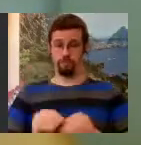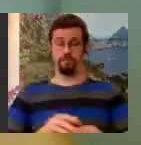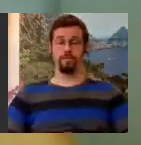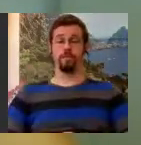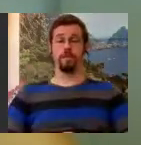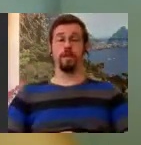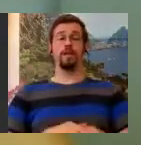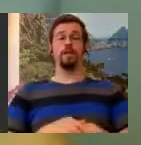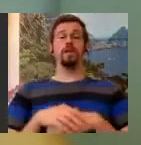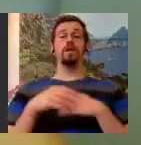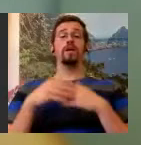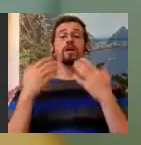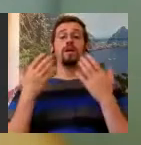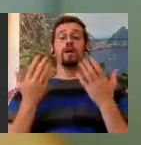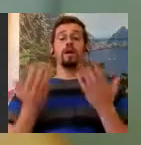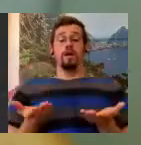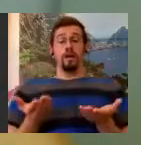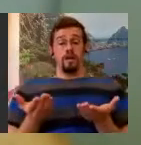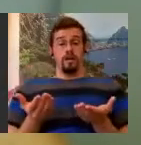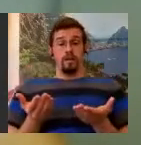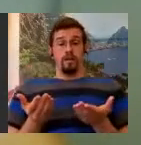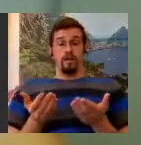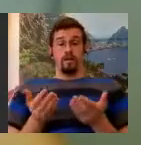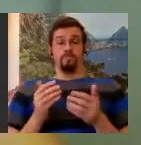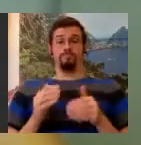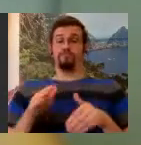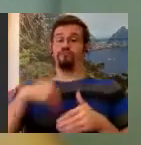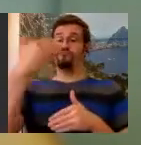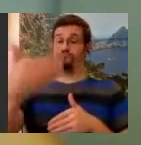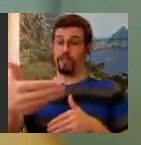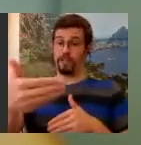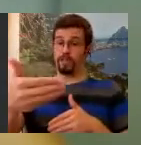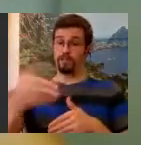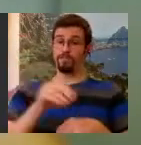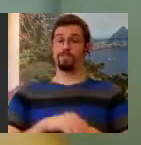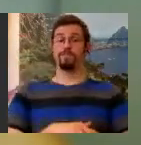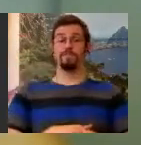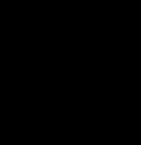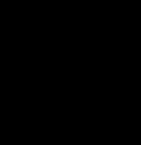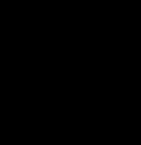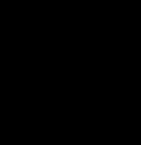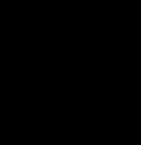Now, going forward again. Oh, yes.